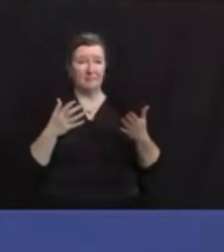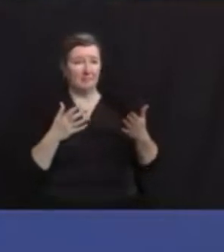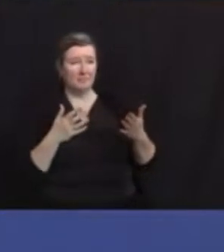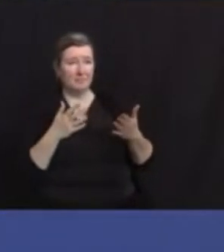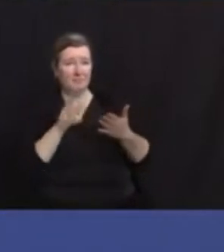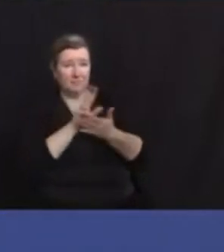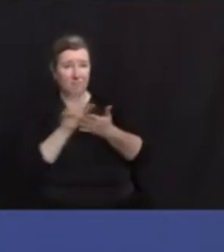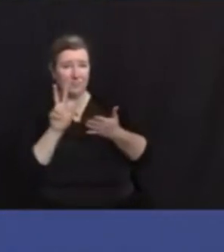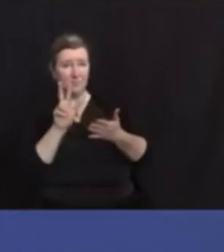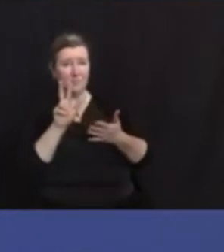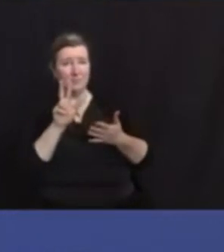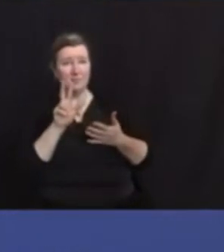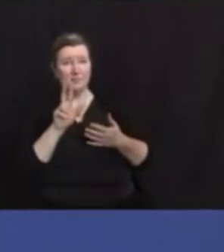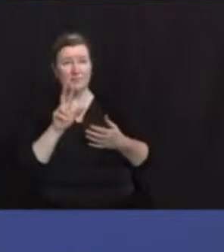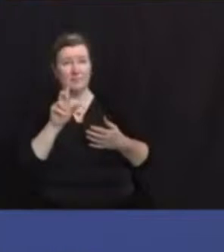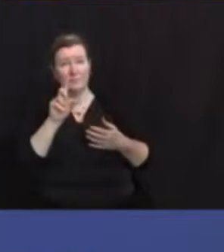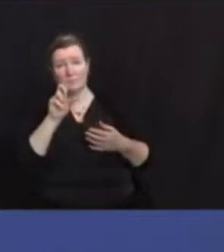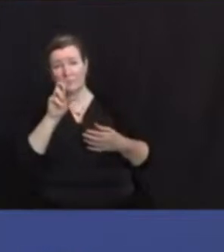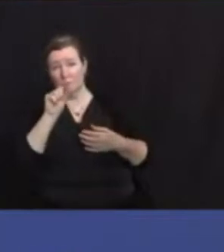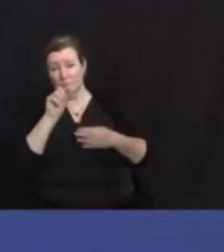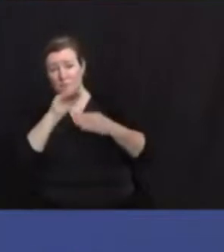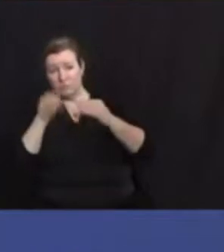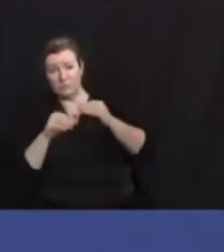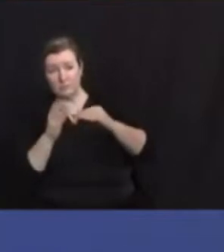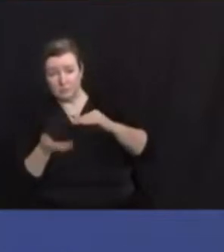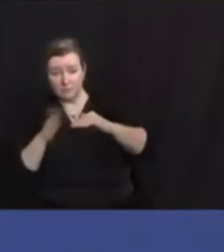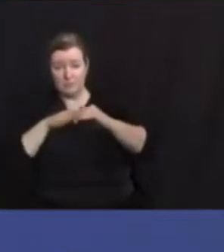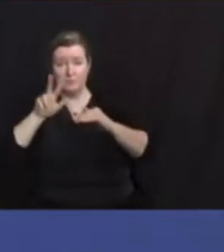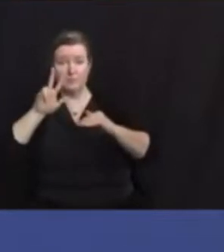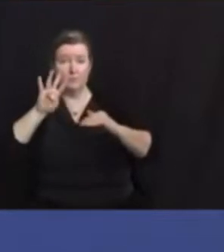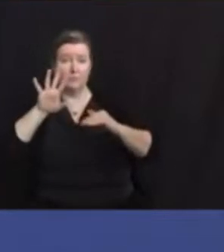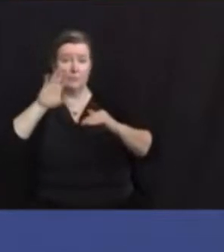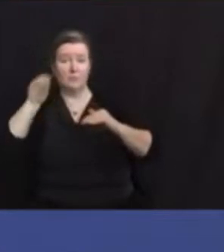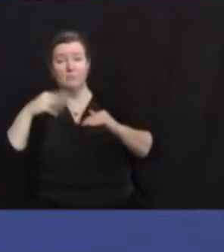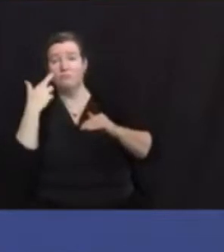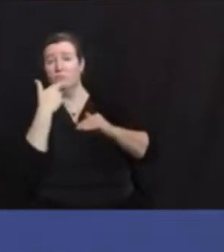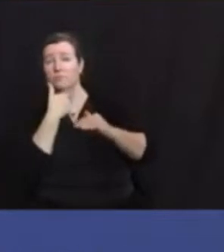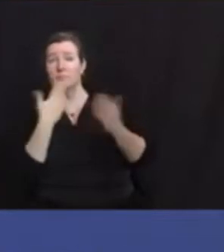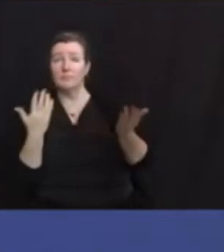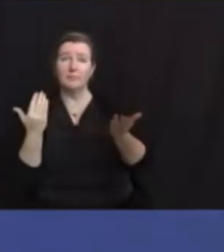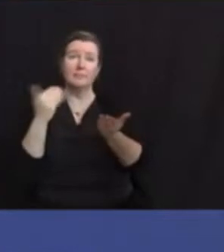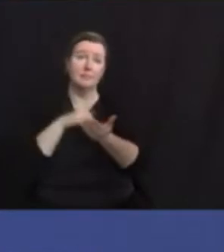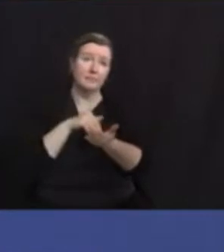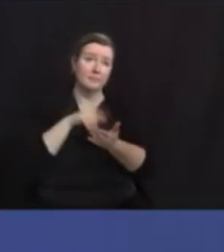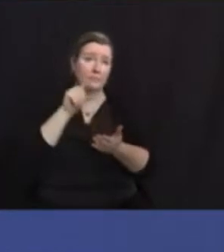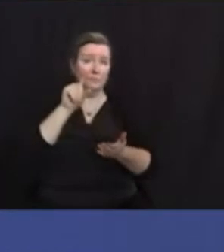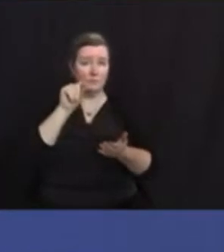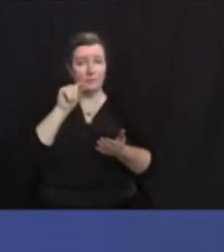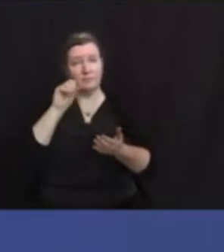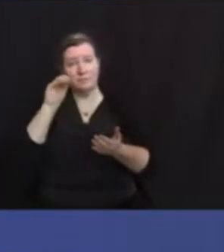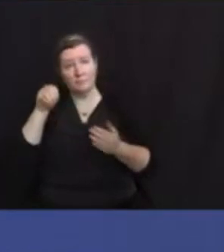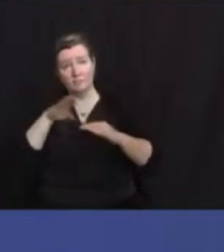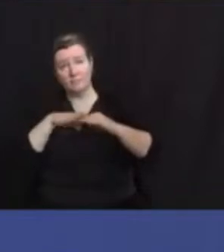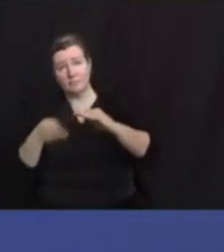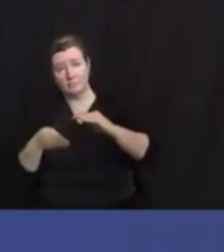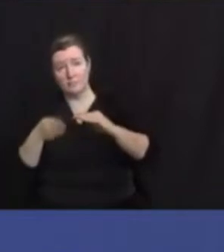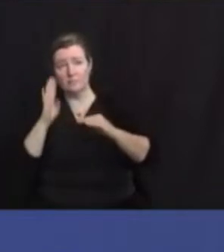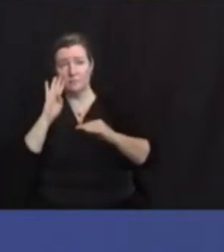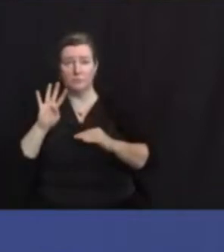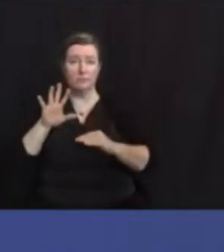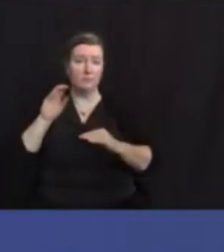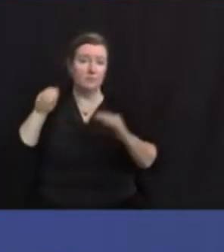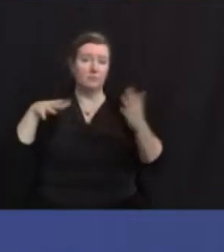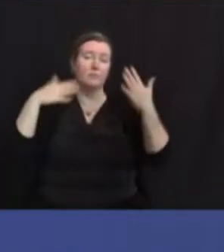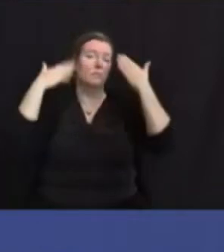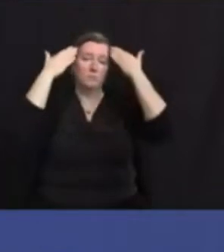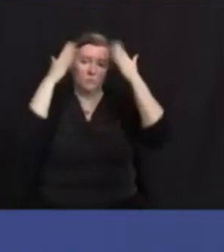no question our strong desire, and I believe our actions will be to continue to open things up. I just can't tell you this